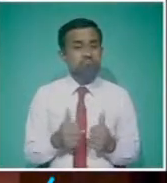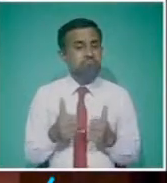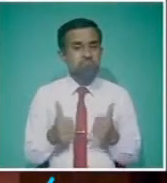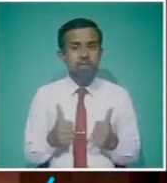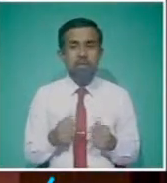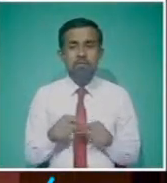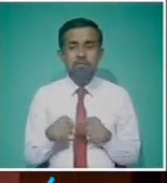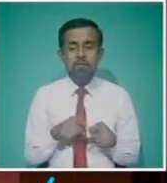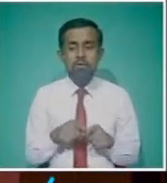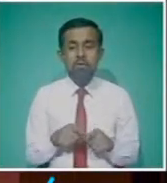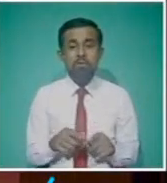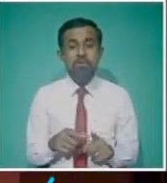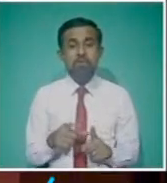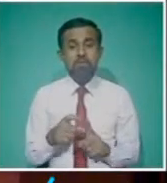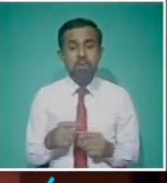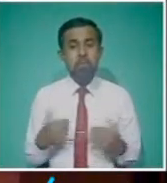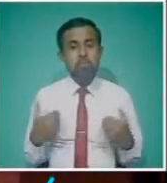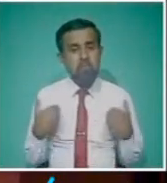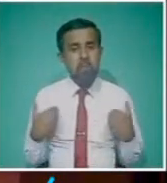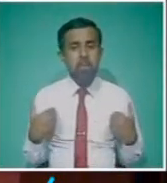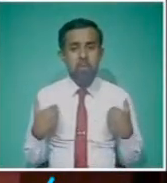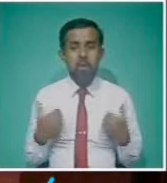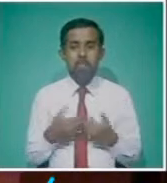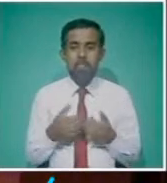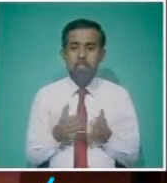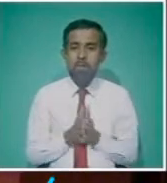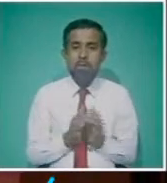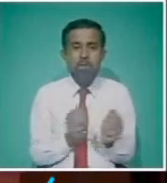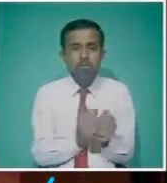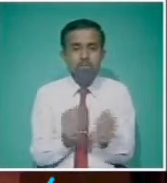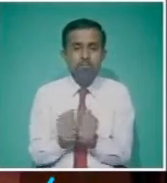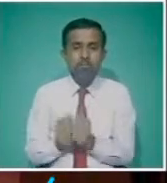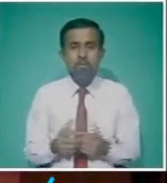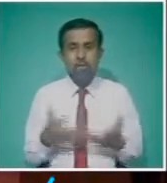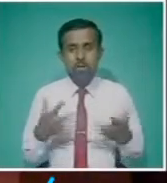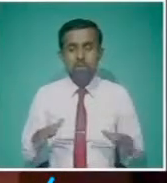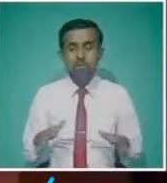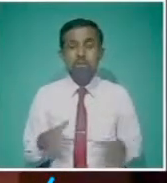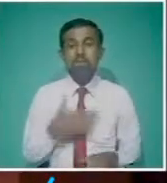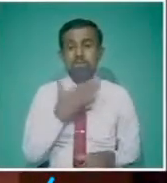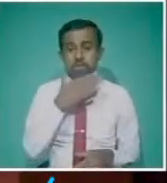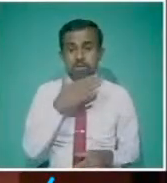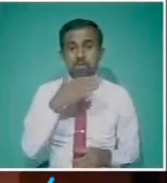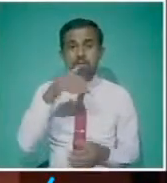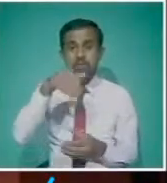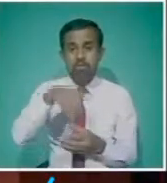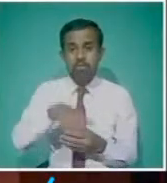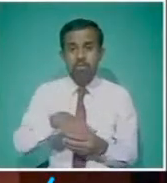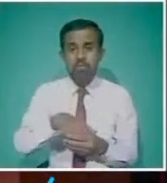uncompromising dedication to the service of the United Kingdom and the monarchy.